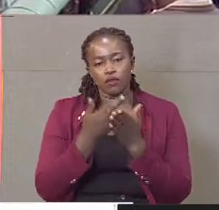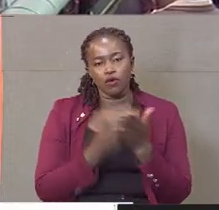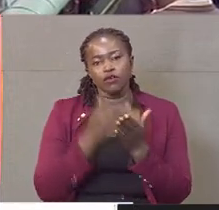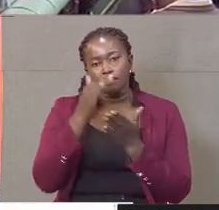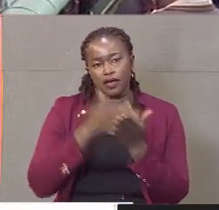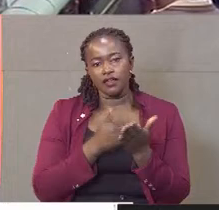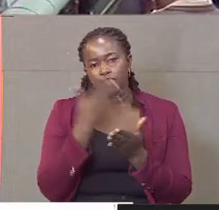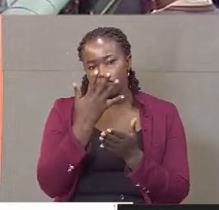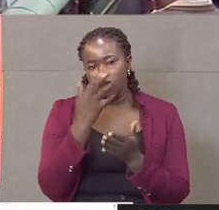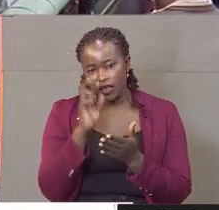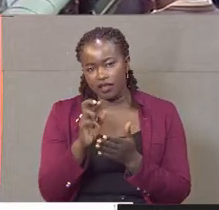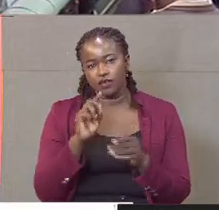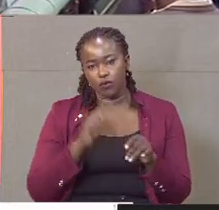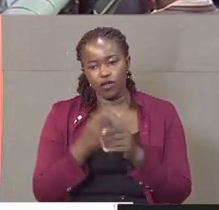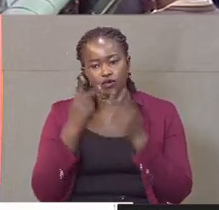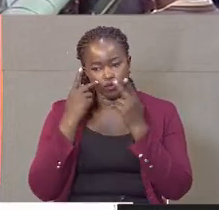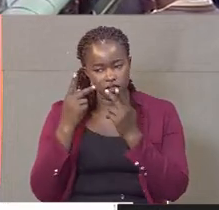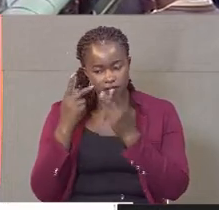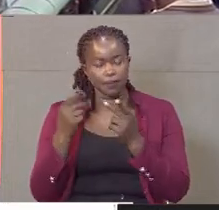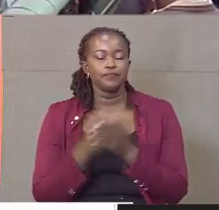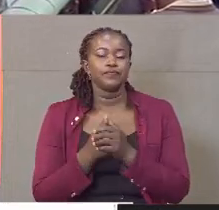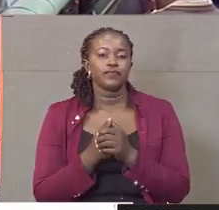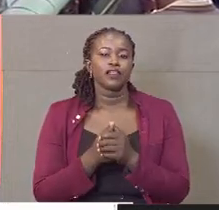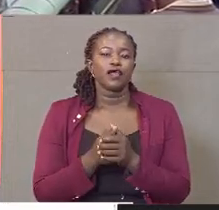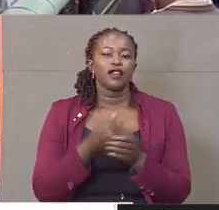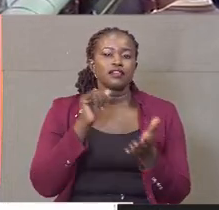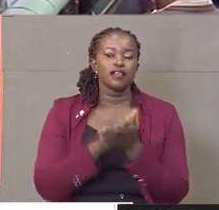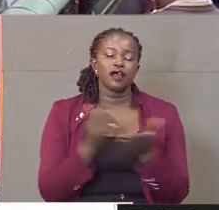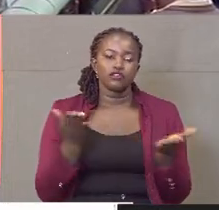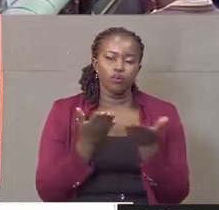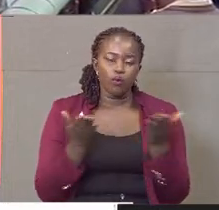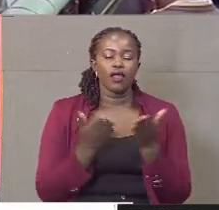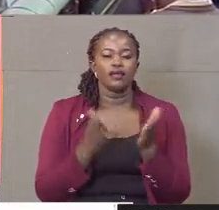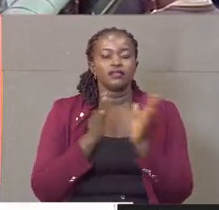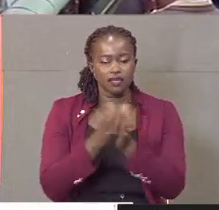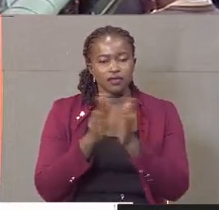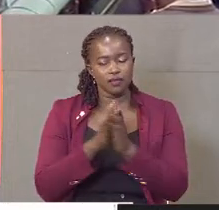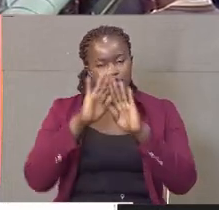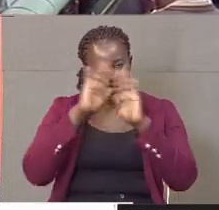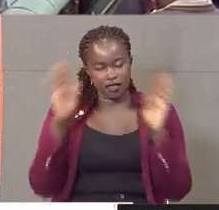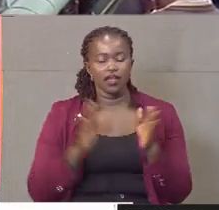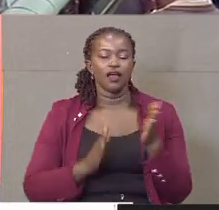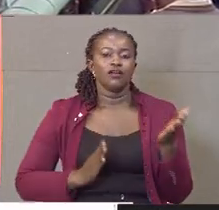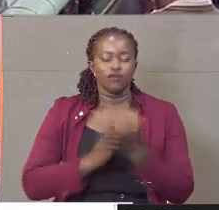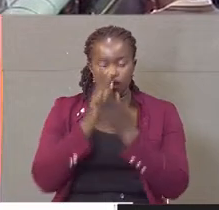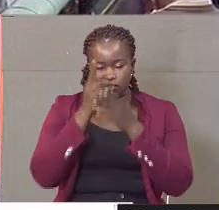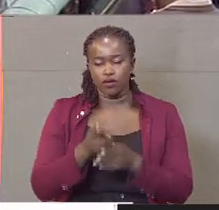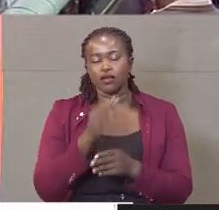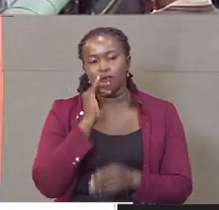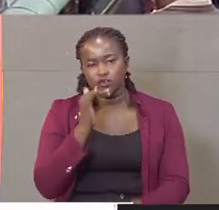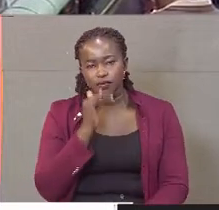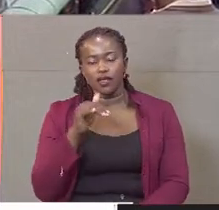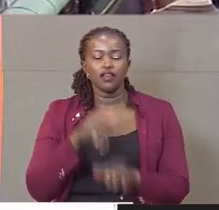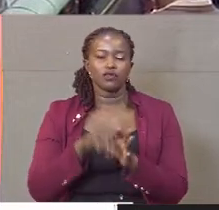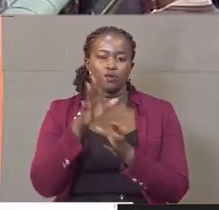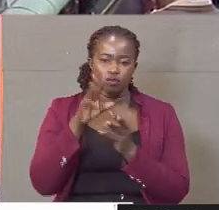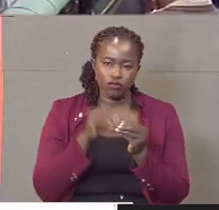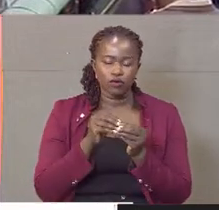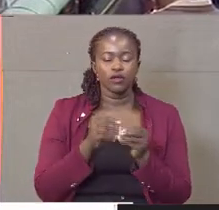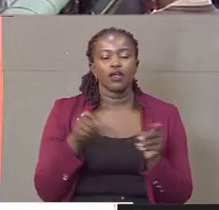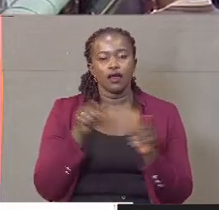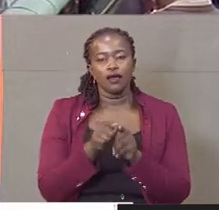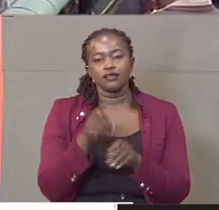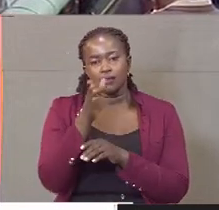58. When you look at it, it's well spelled out. Right, Honorable Speaker, in conclusion, as a